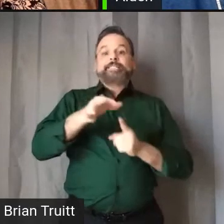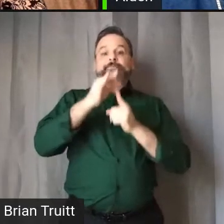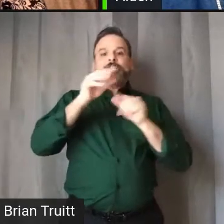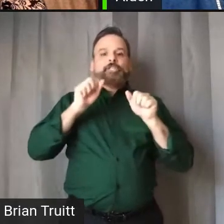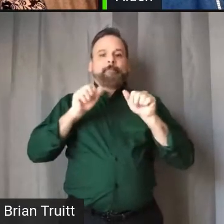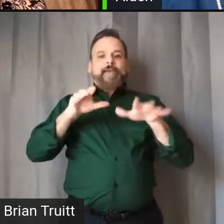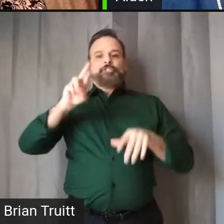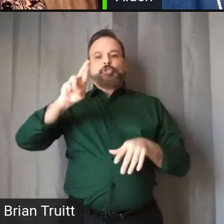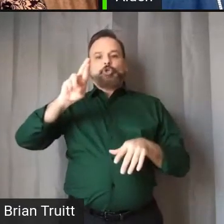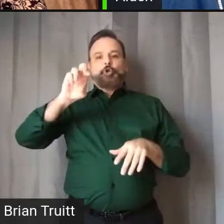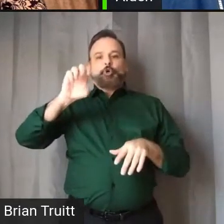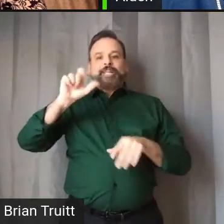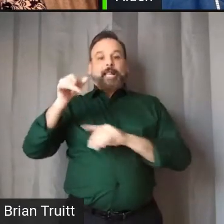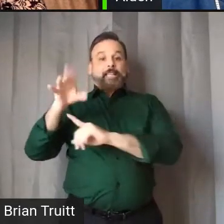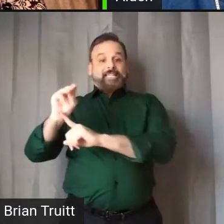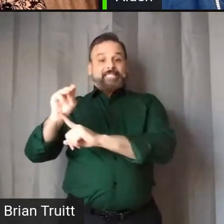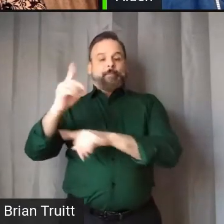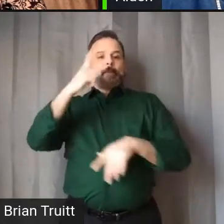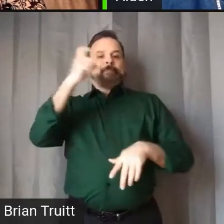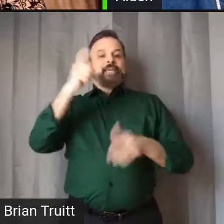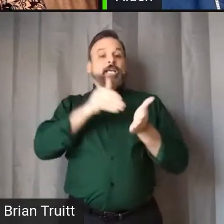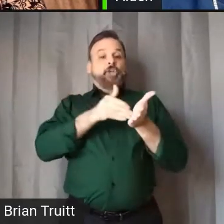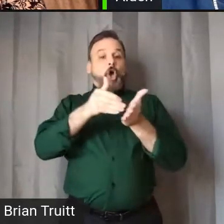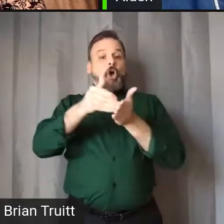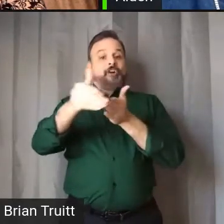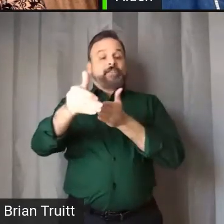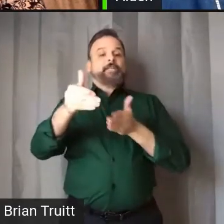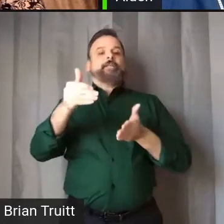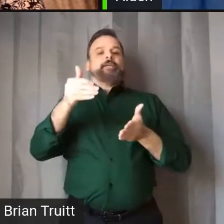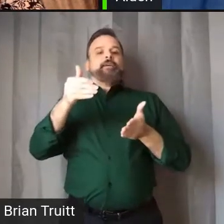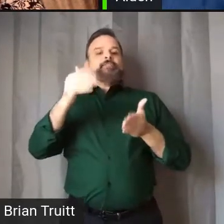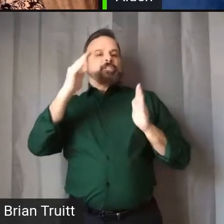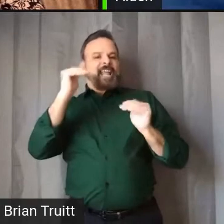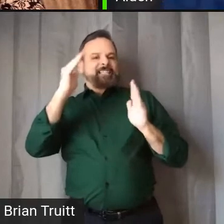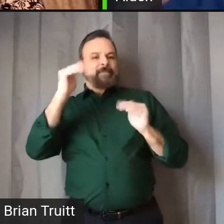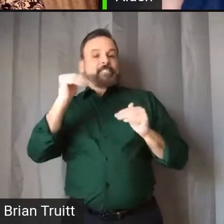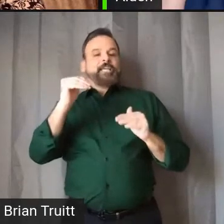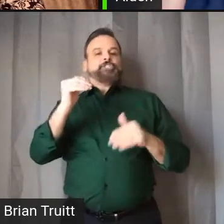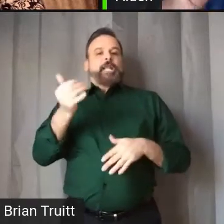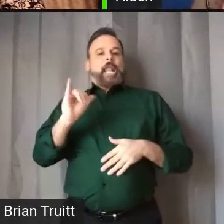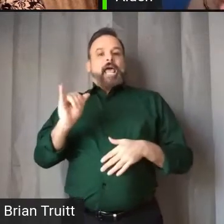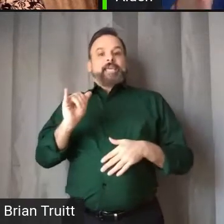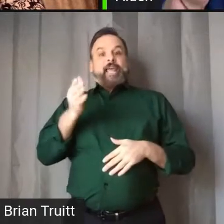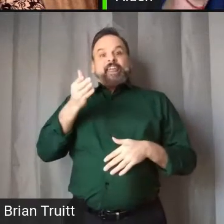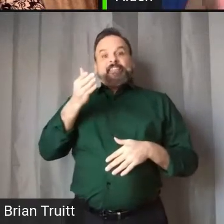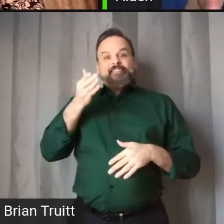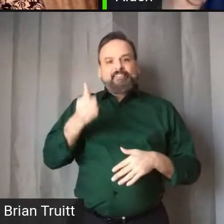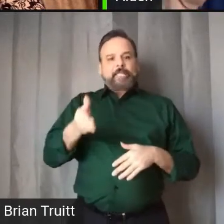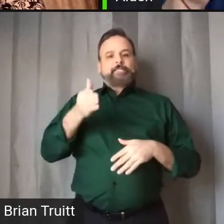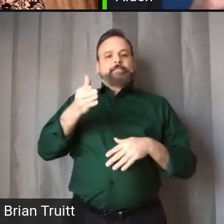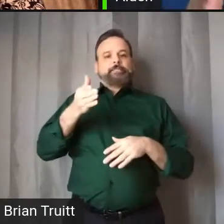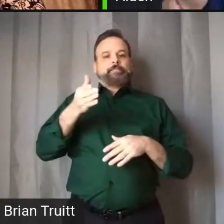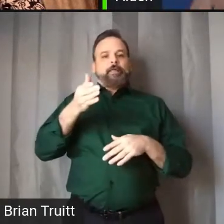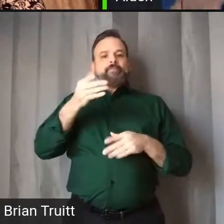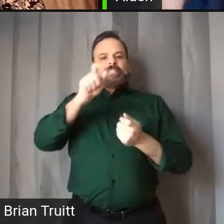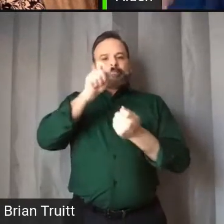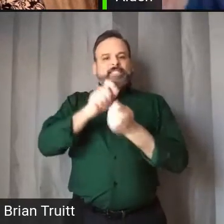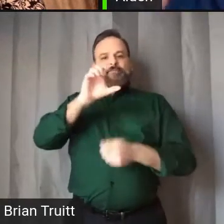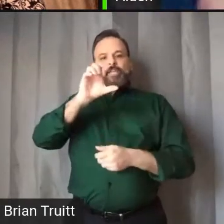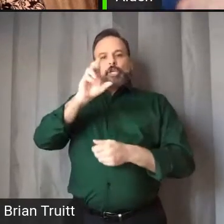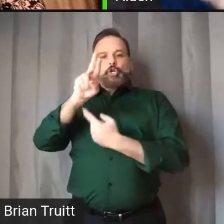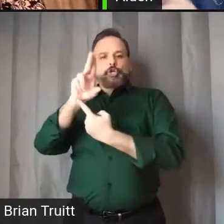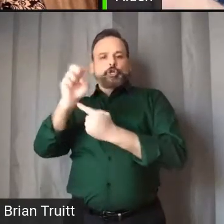Just because oftentimes they're set with this expectation that, like, this is the prescribed curse. This is always what